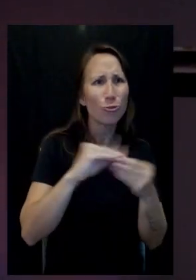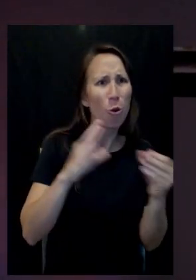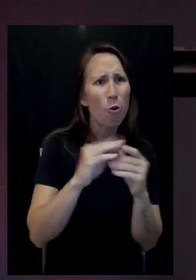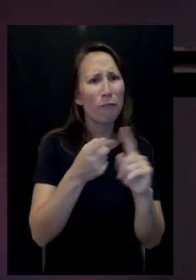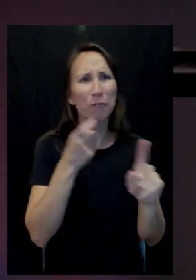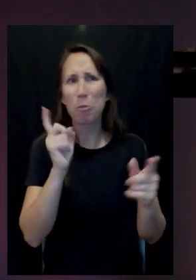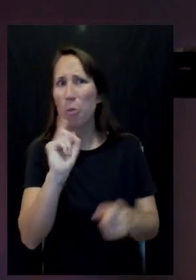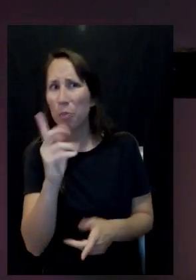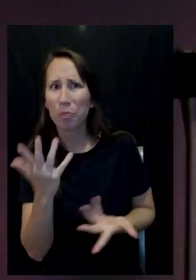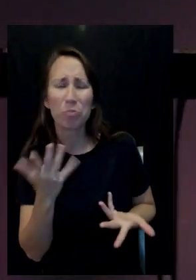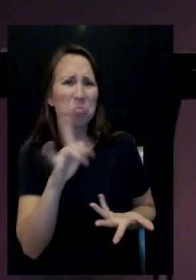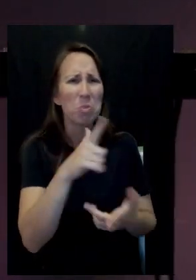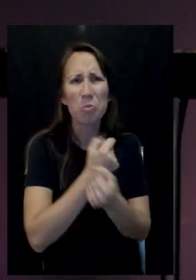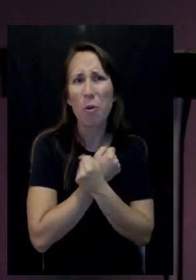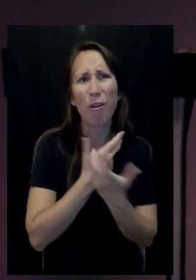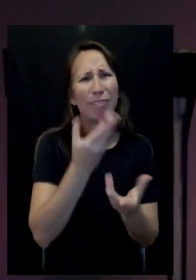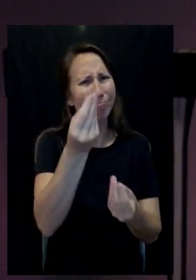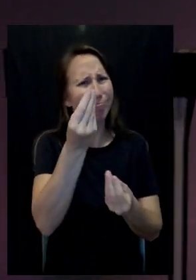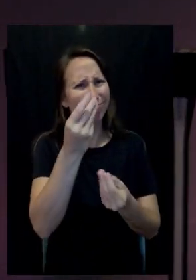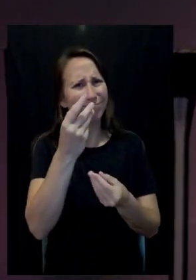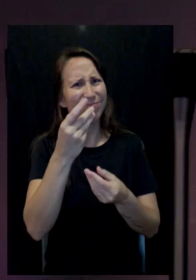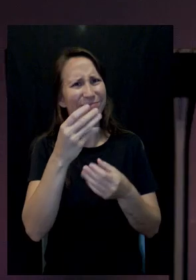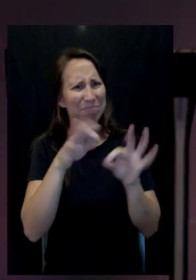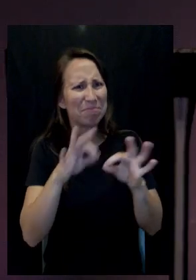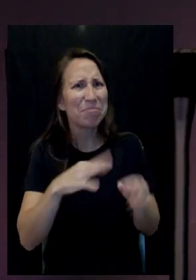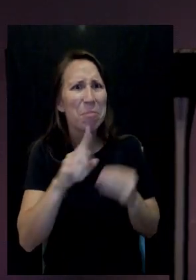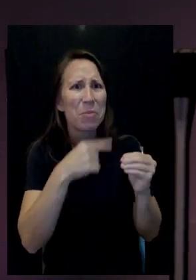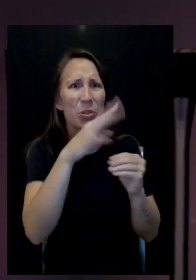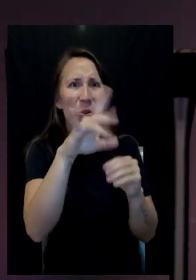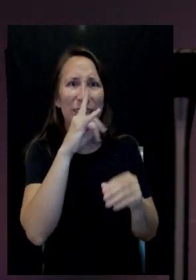you from? What do you love? Tell me about your kids.